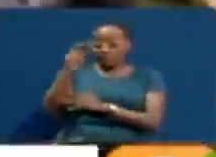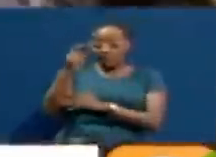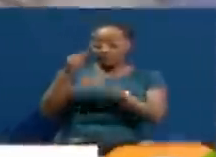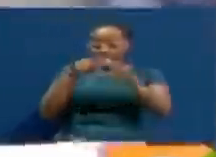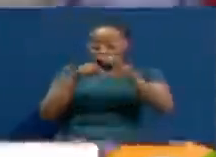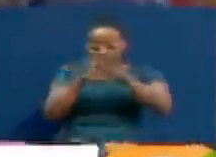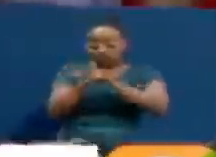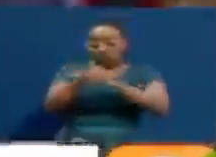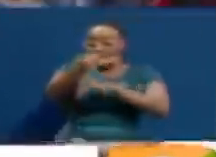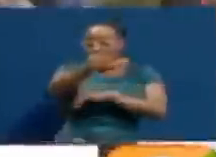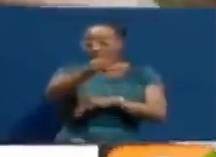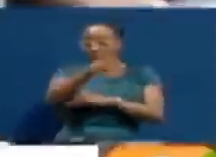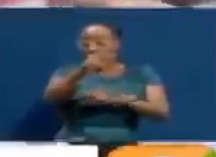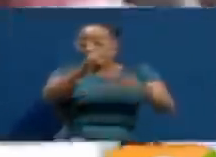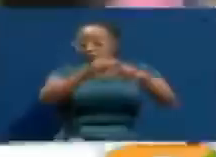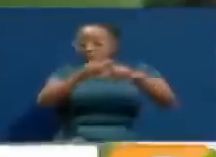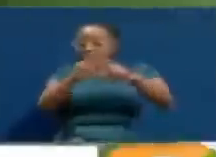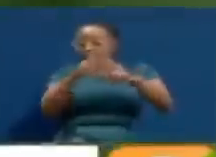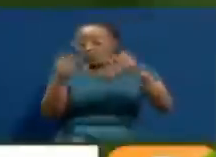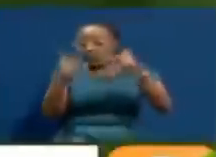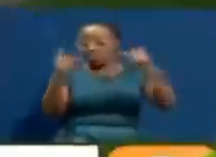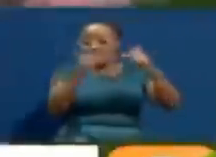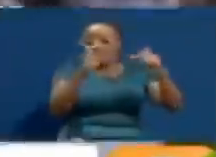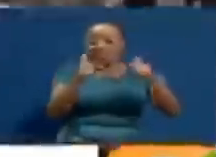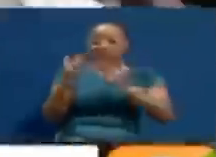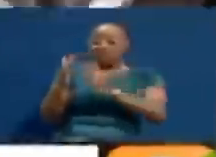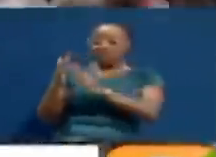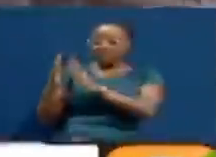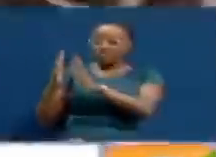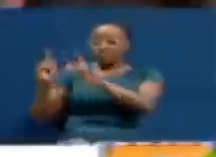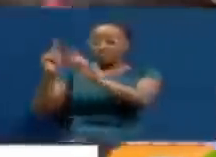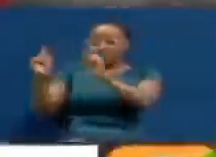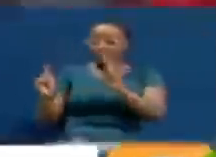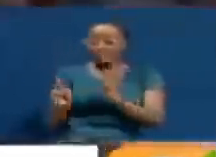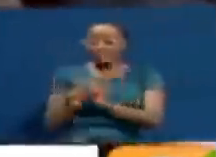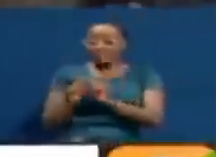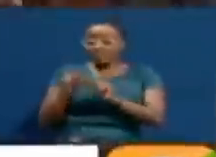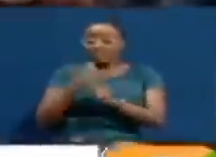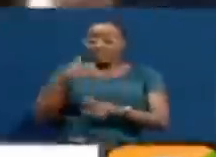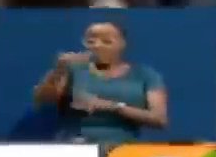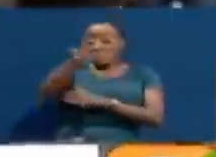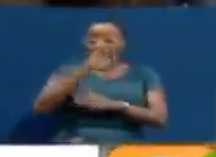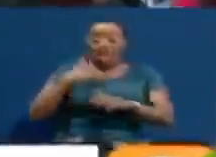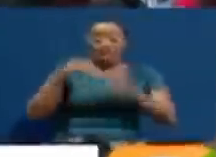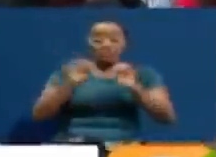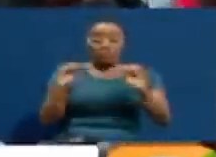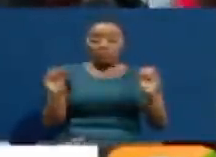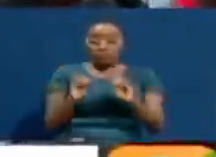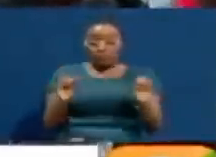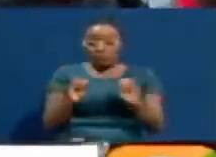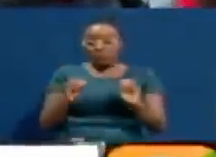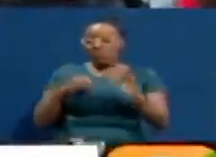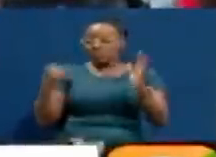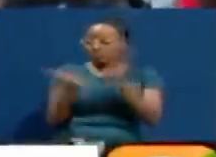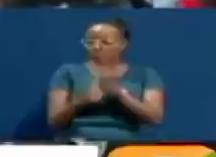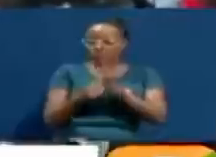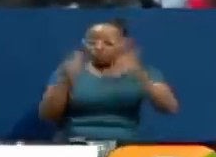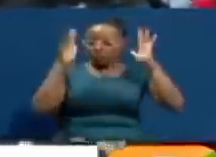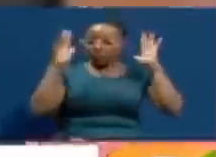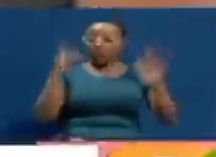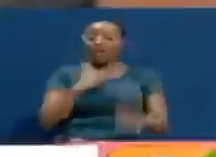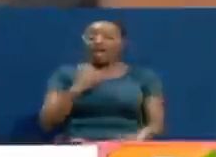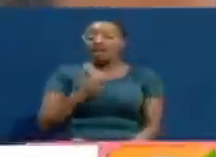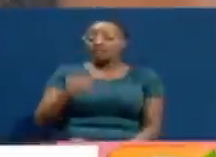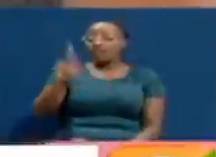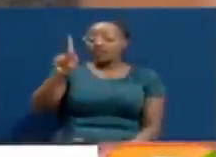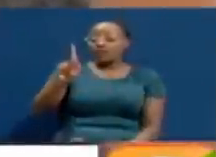to the podium was met with some resistance from the security detail. The fact that the dais had no space complicated matters. Kuria is